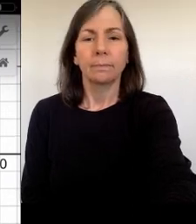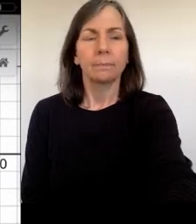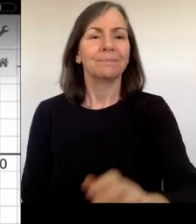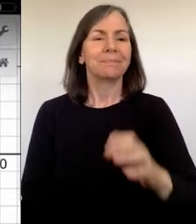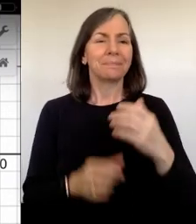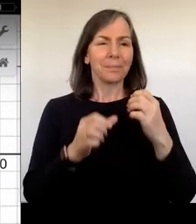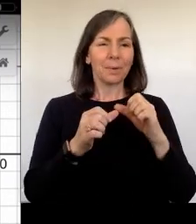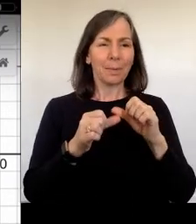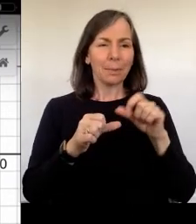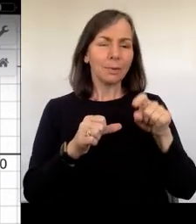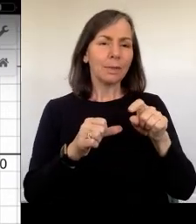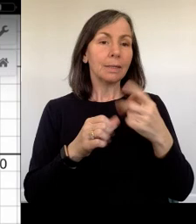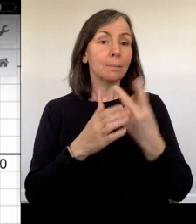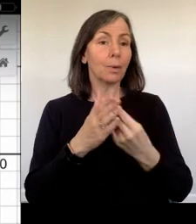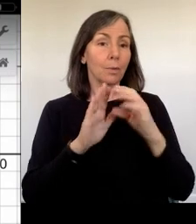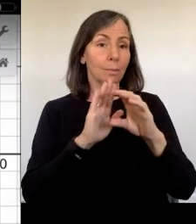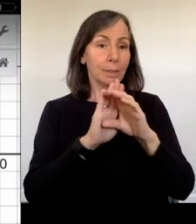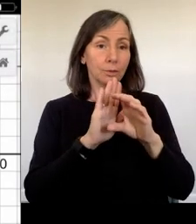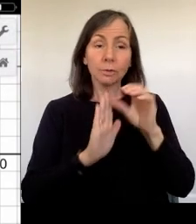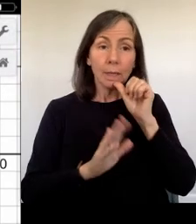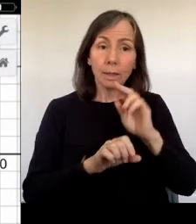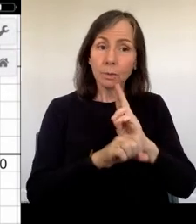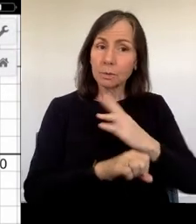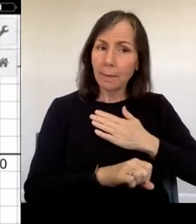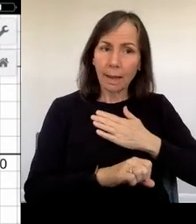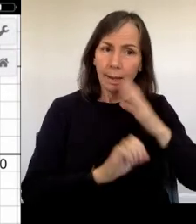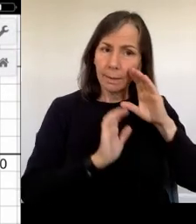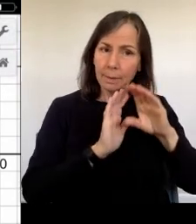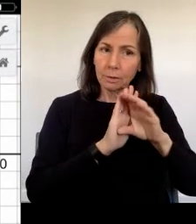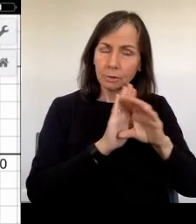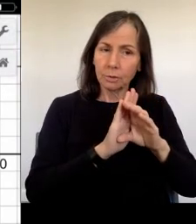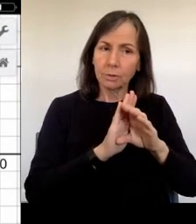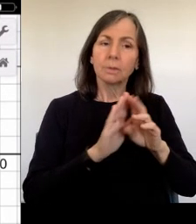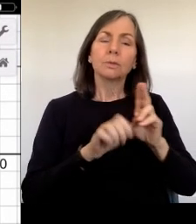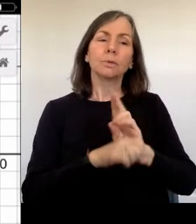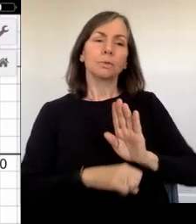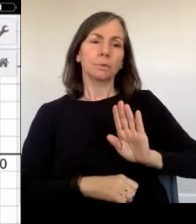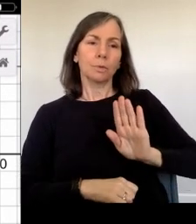And you're not using my pictures, you're using your own pictures.